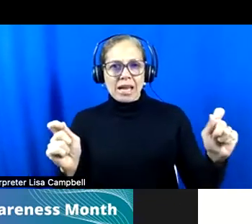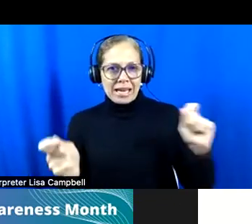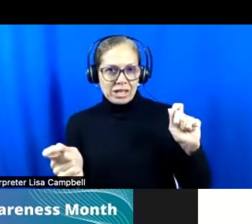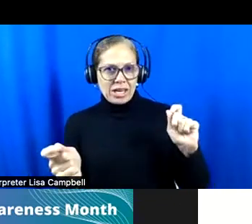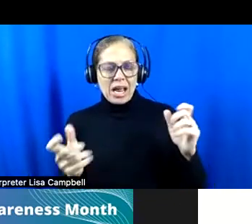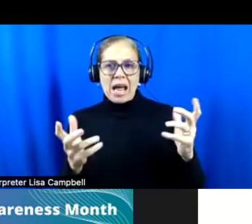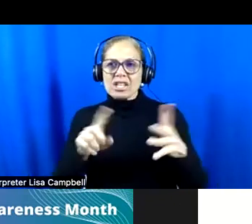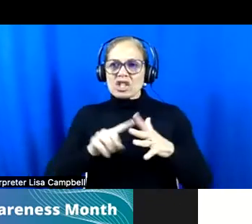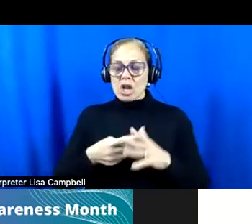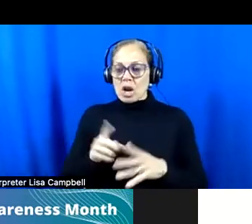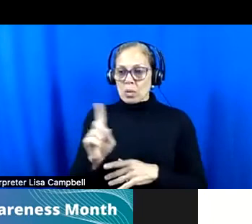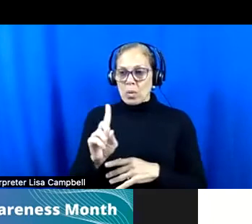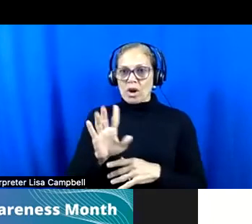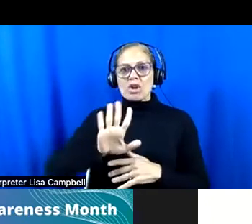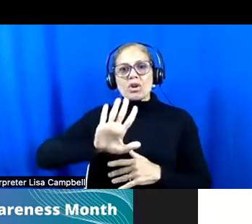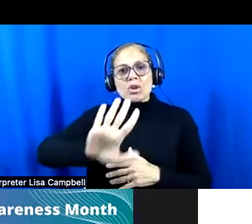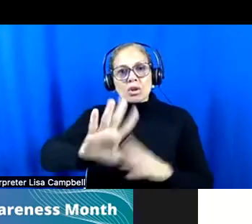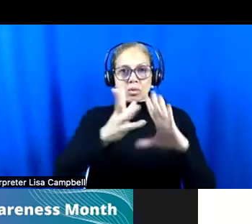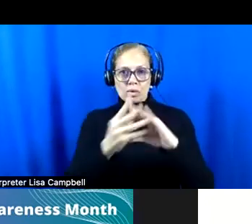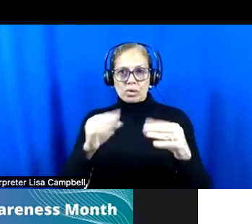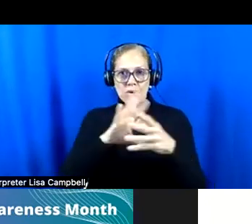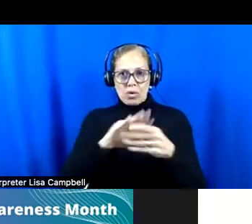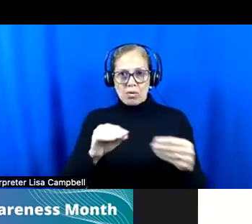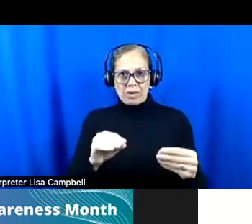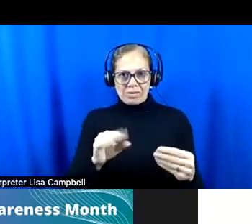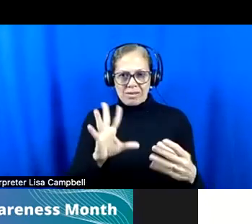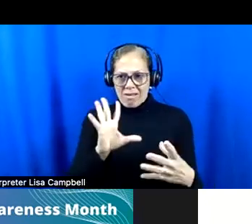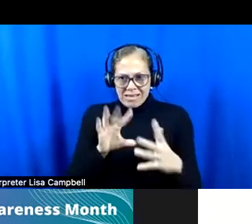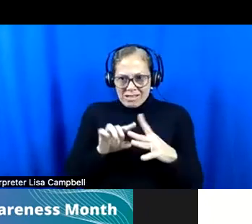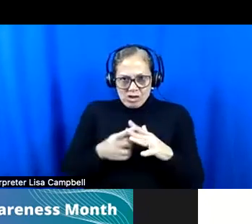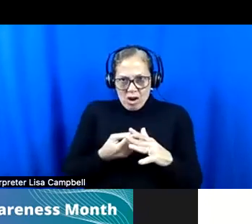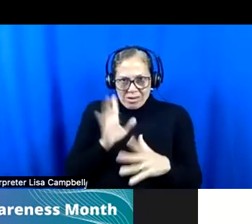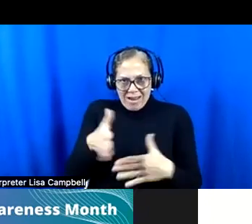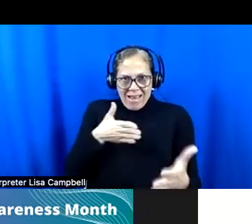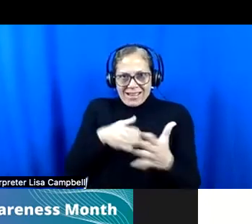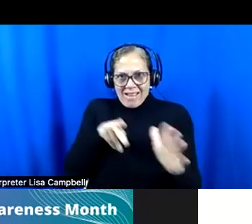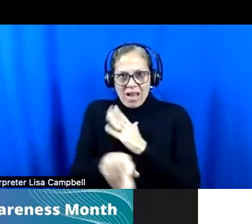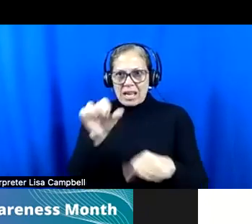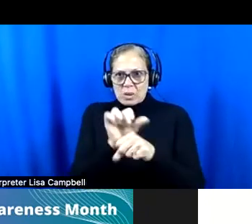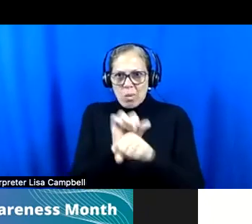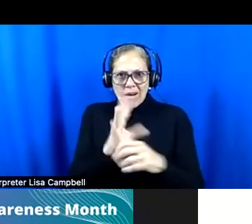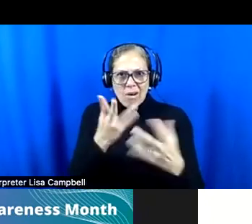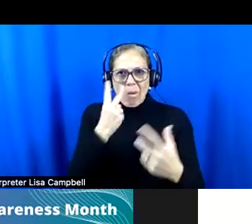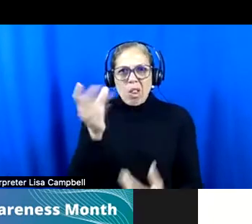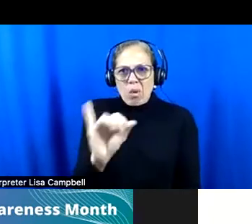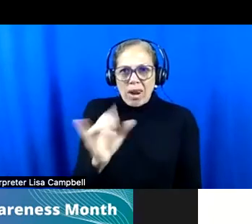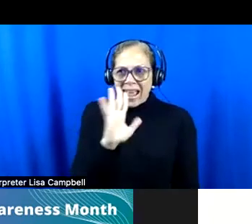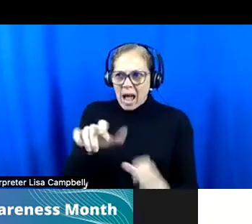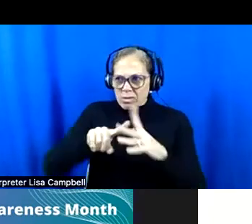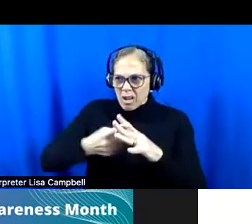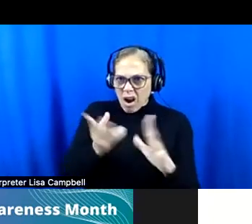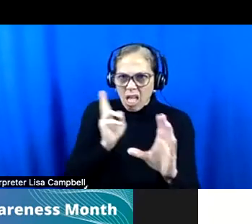stories. How did you get started in anti-violence work? Why did you get started in anti-violence work? What did that look like for you? What